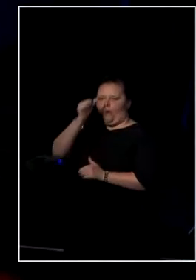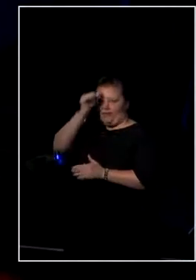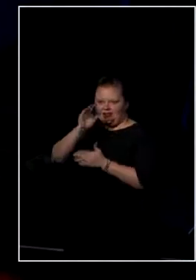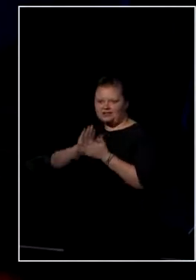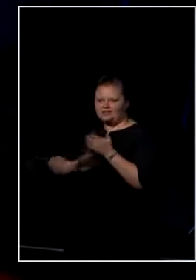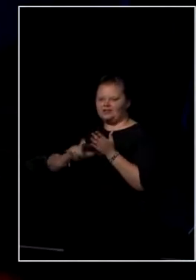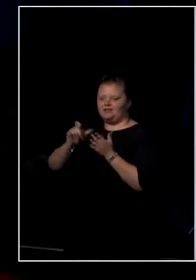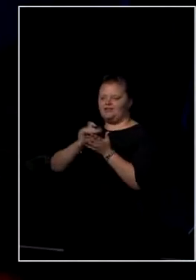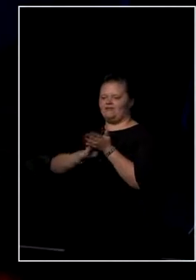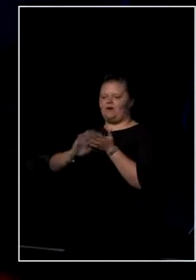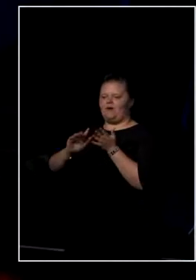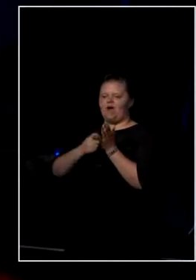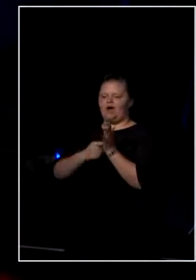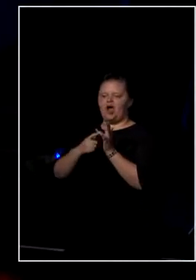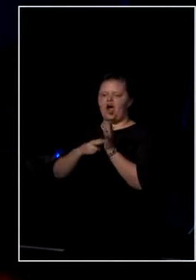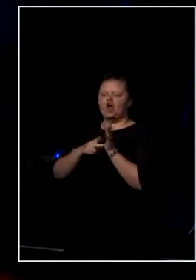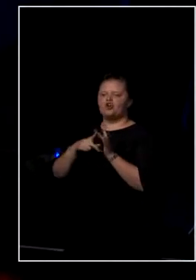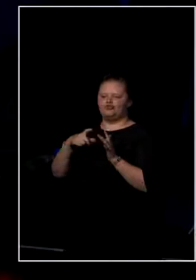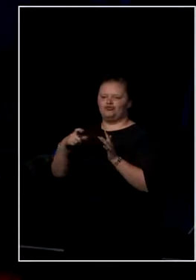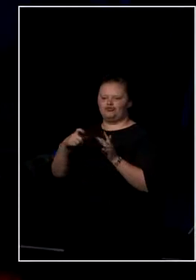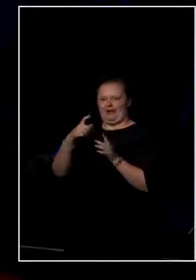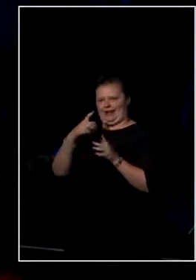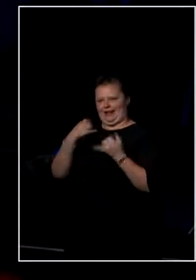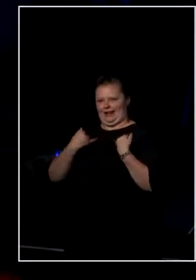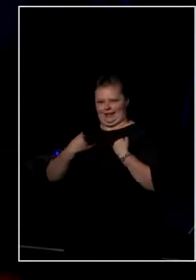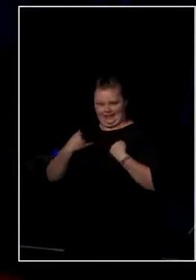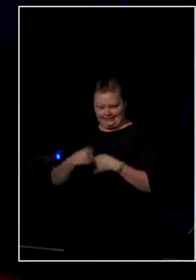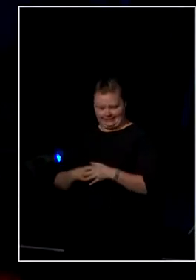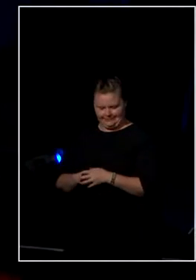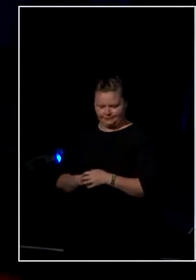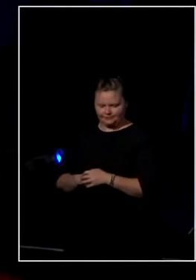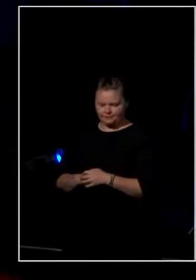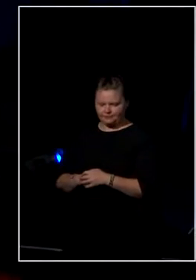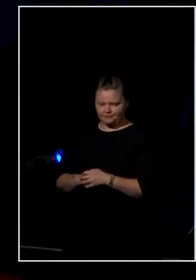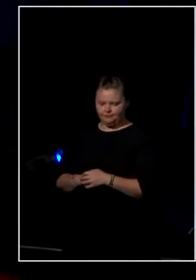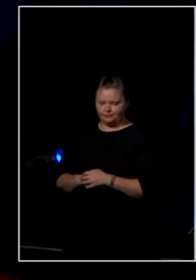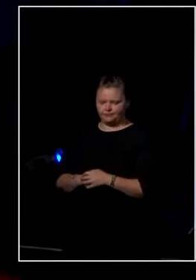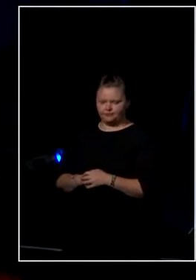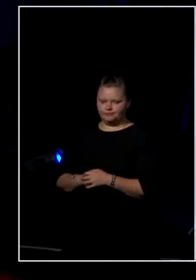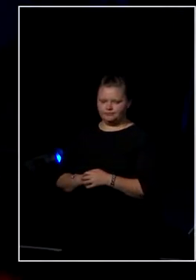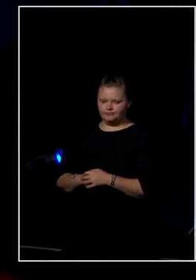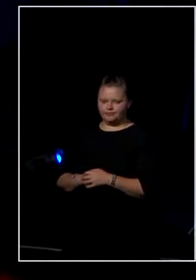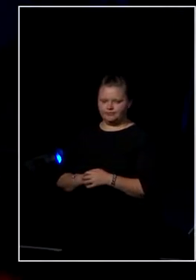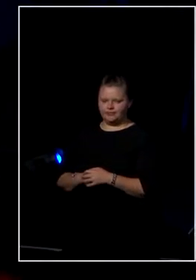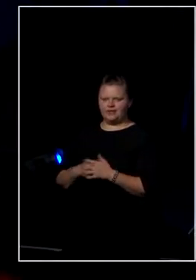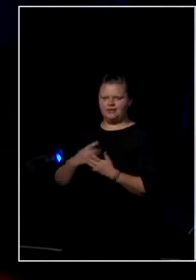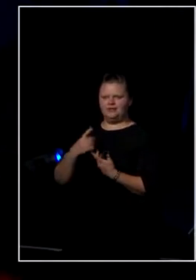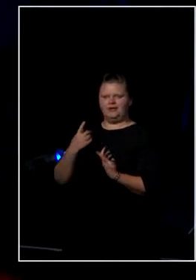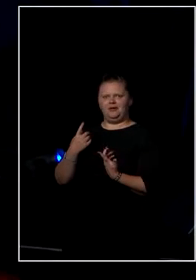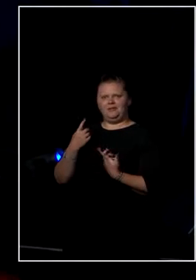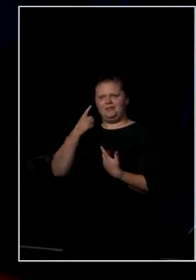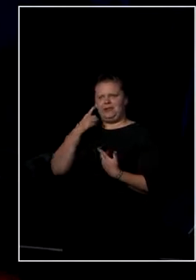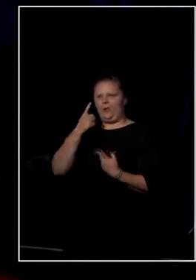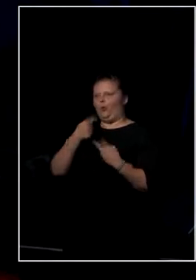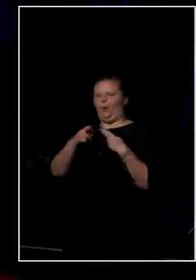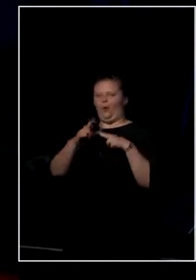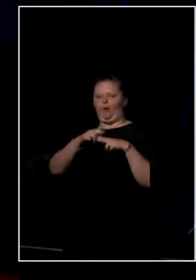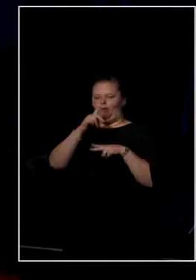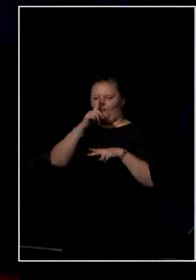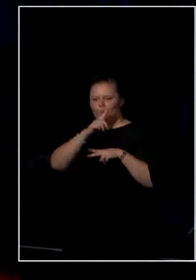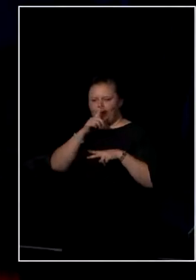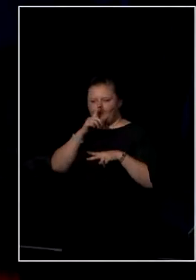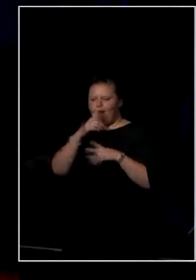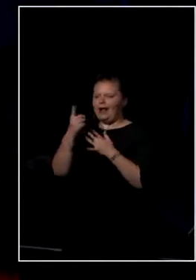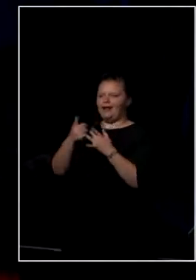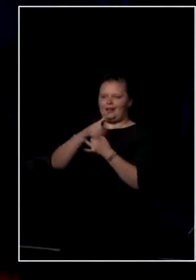of chronic illness, and I guess you are one of the people and people like you